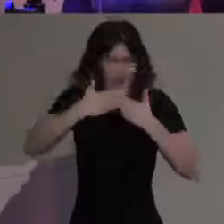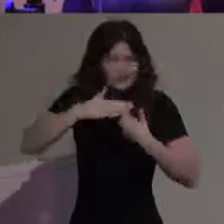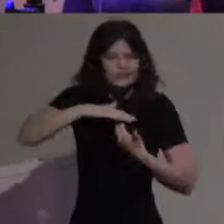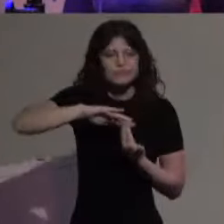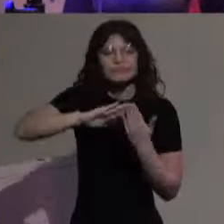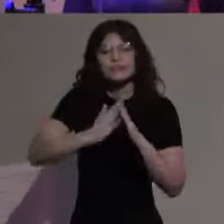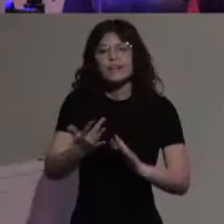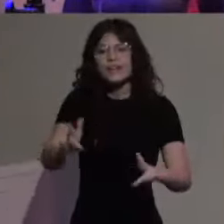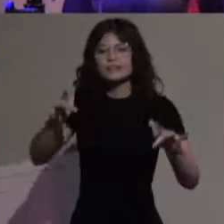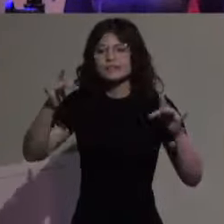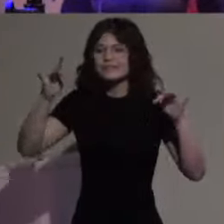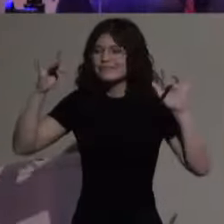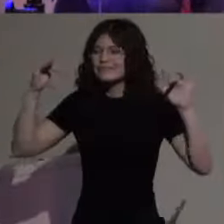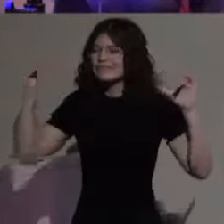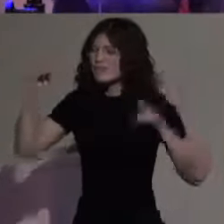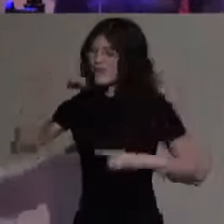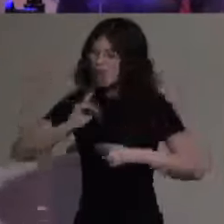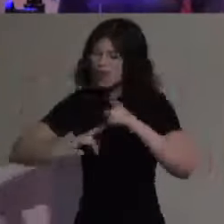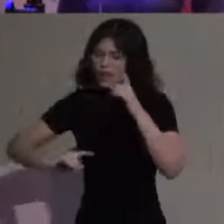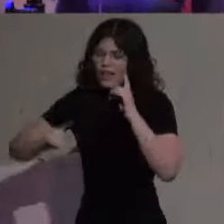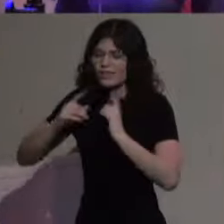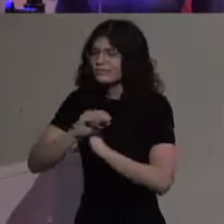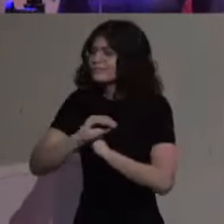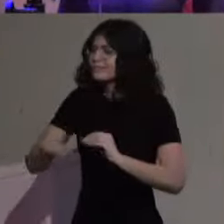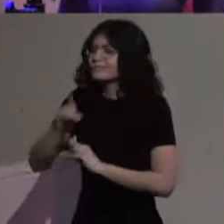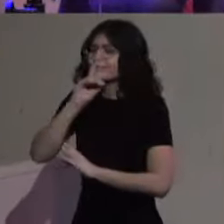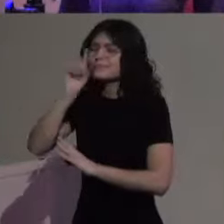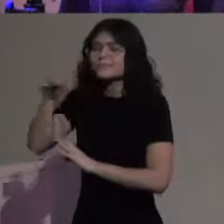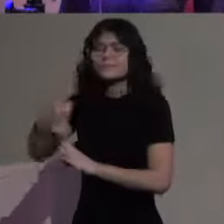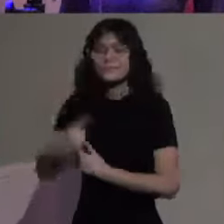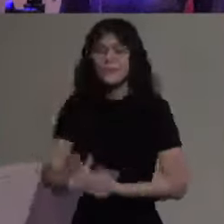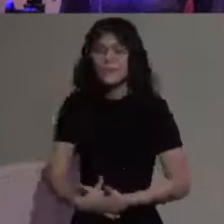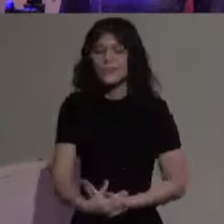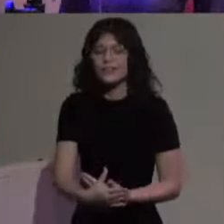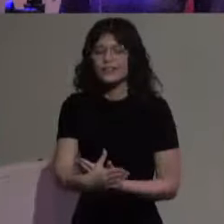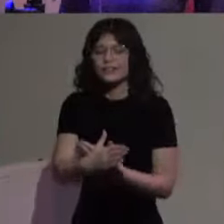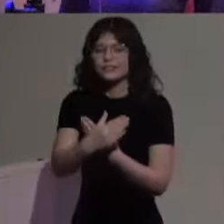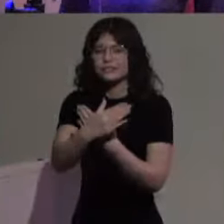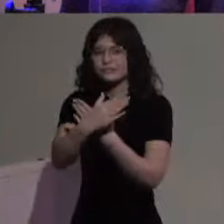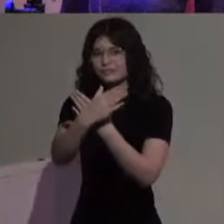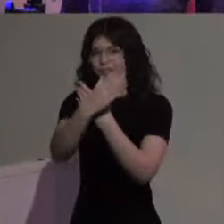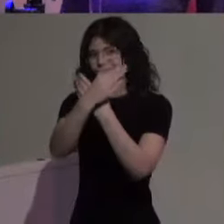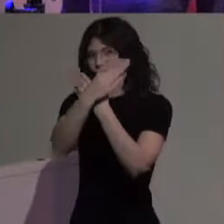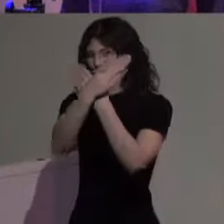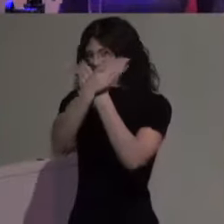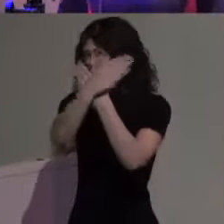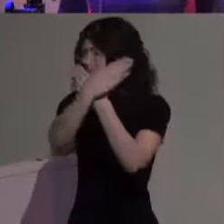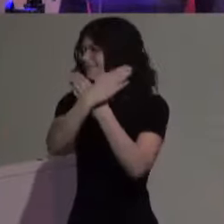Nobody cries, there's only butterflies.